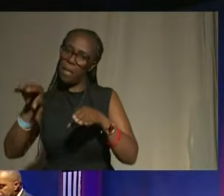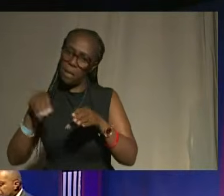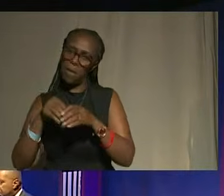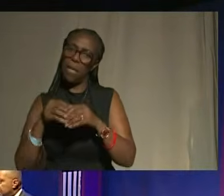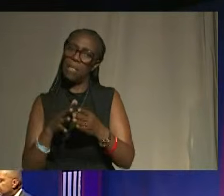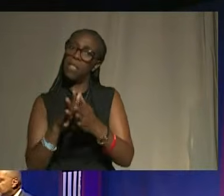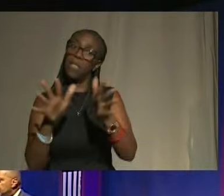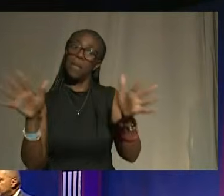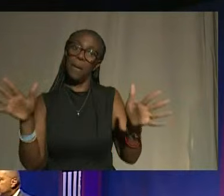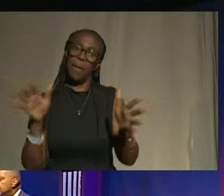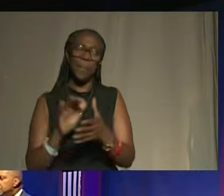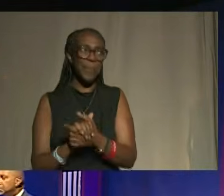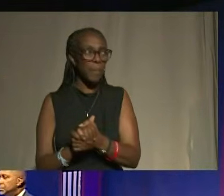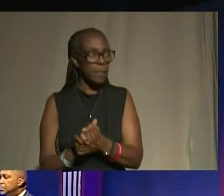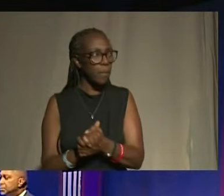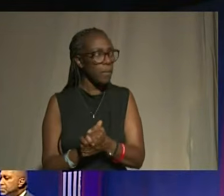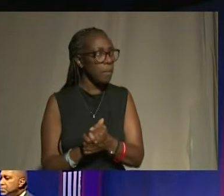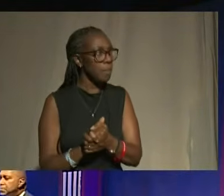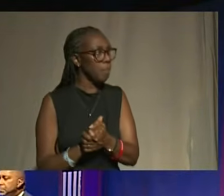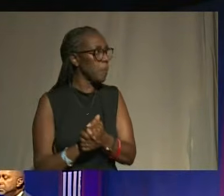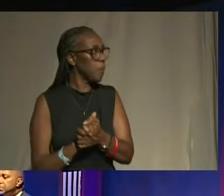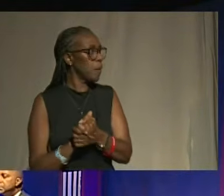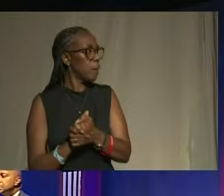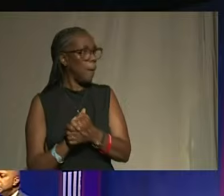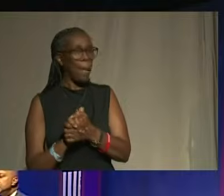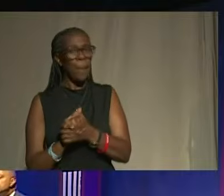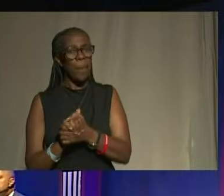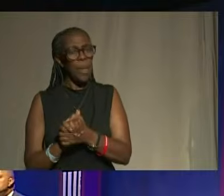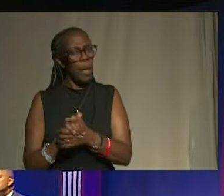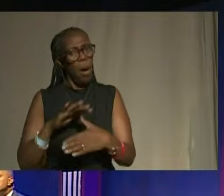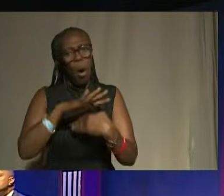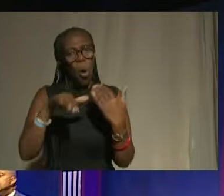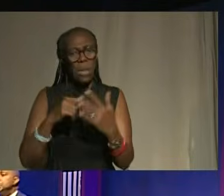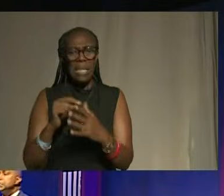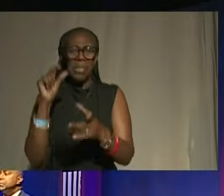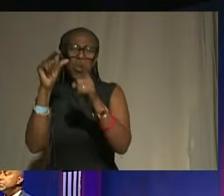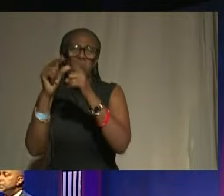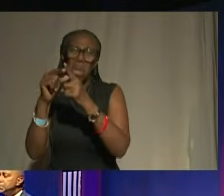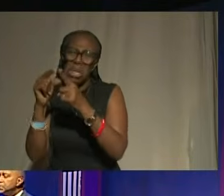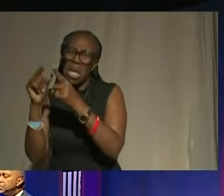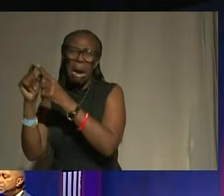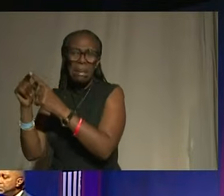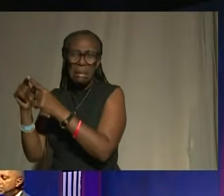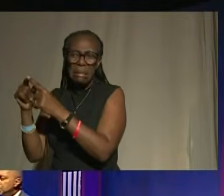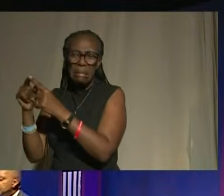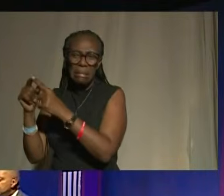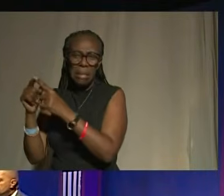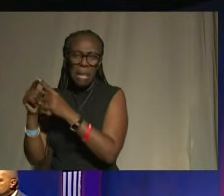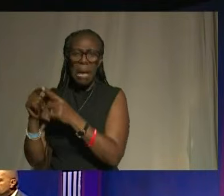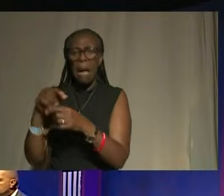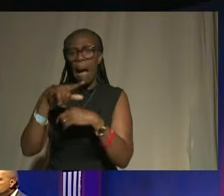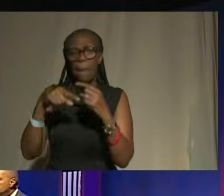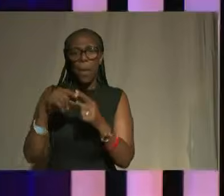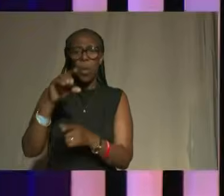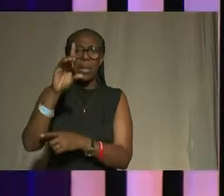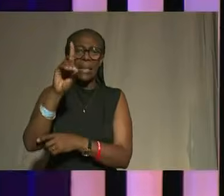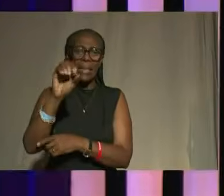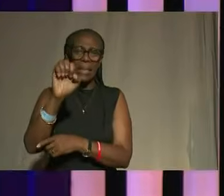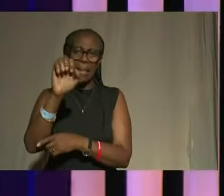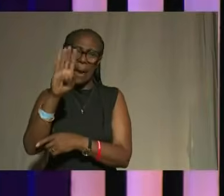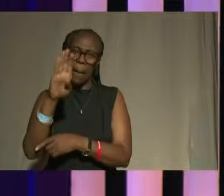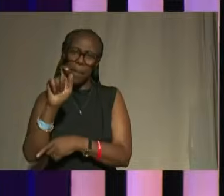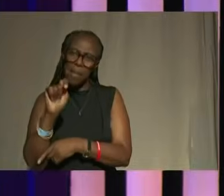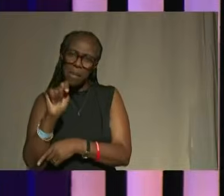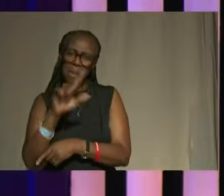nice economic jargon about GDP and debt to GDP ratio and all of that don't mean anything to the ordinary person, to most